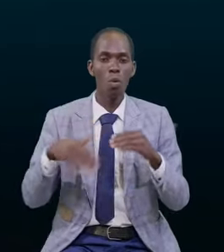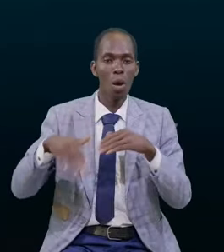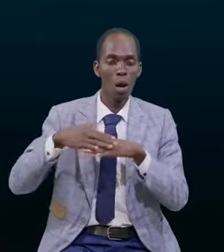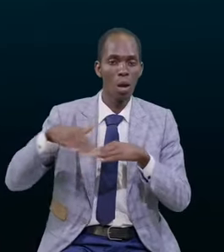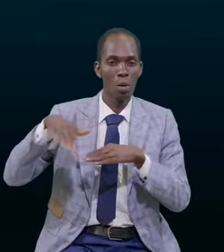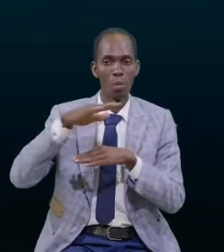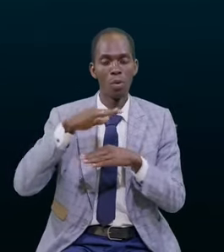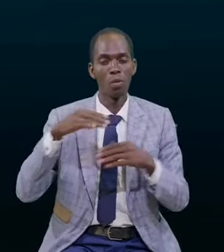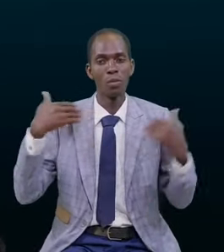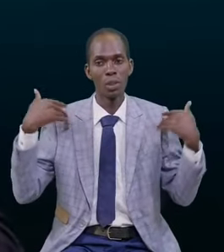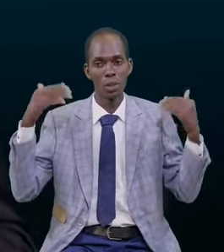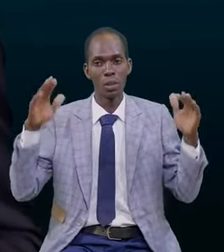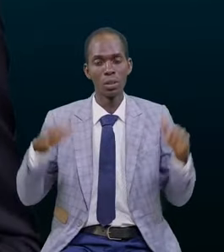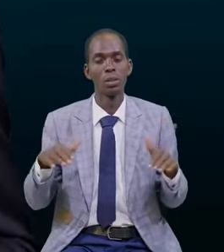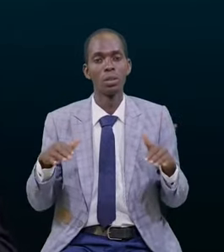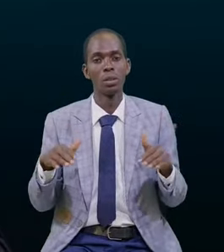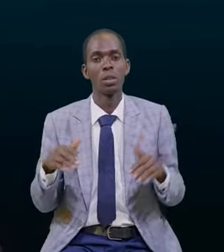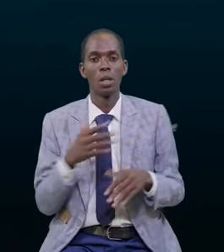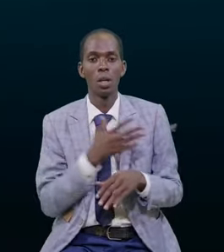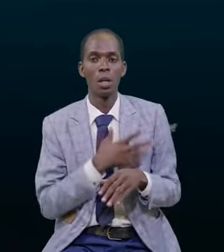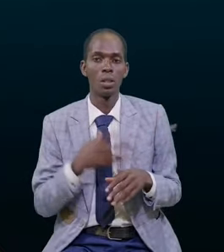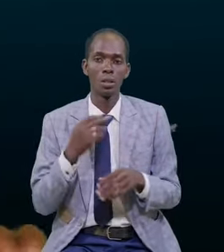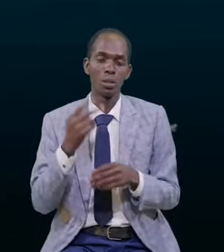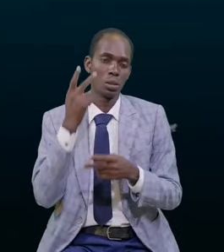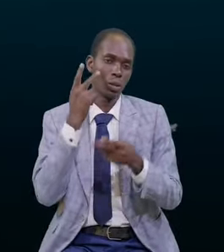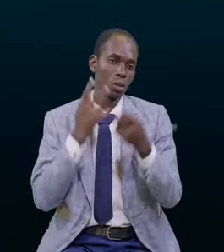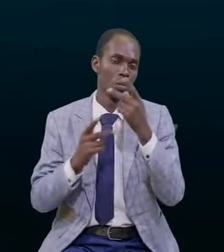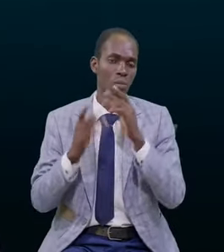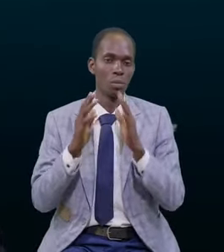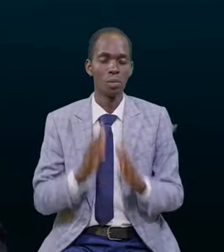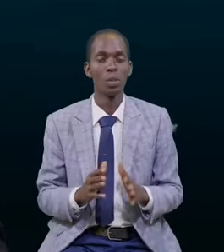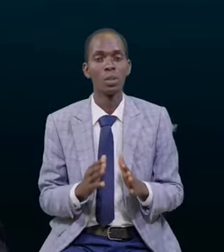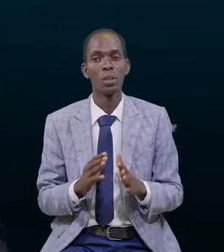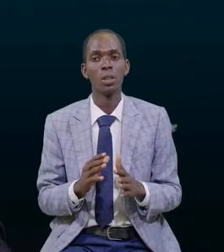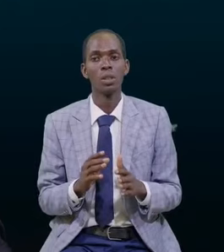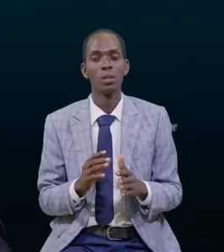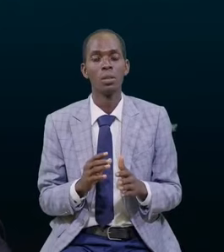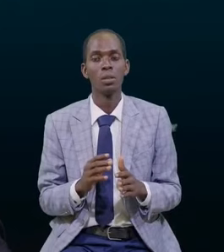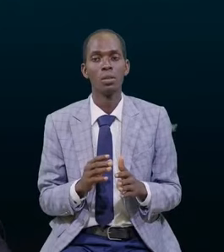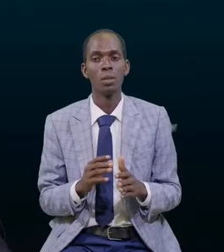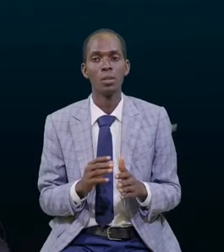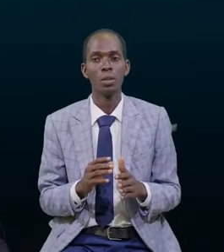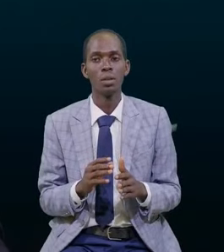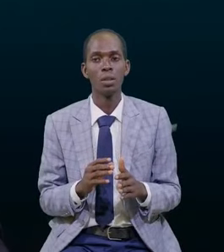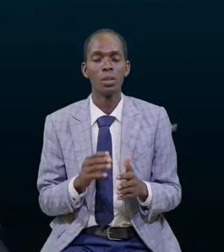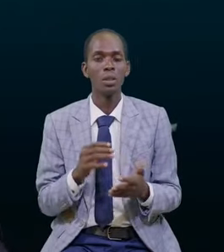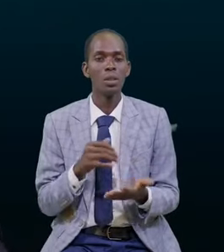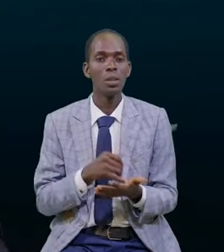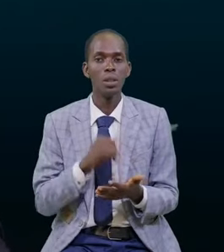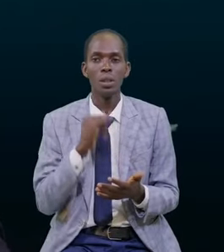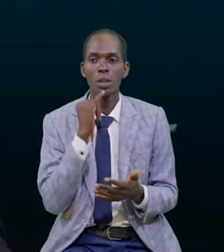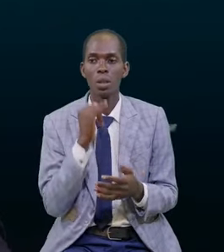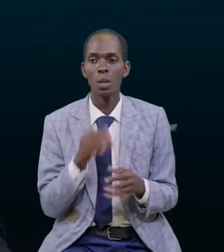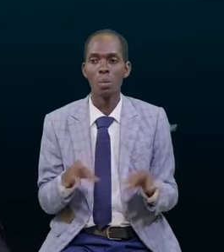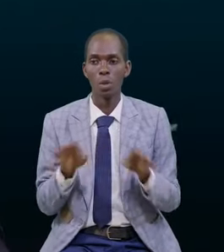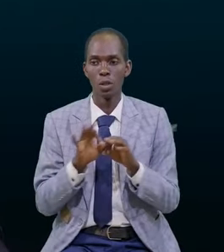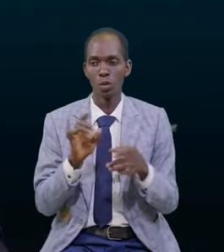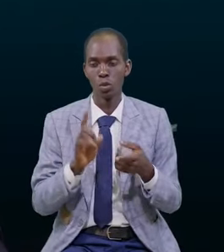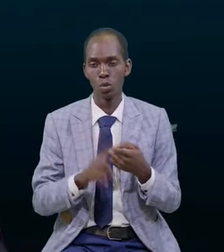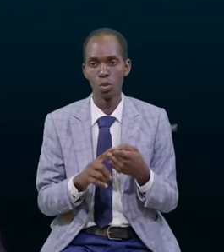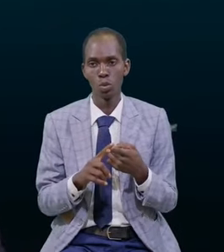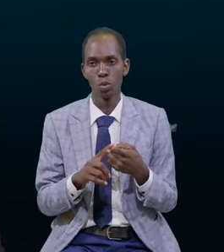and then the prophets actually is important to recall